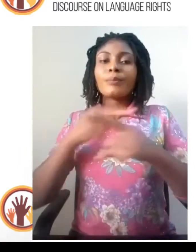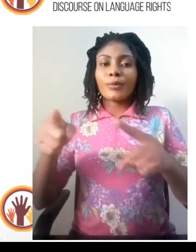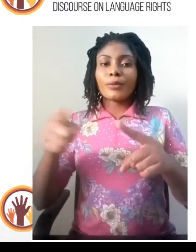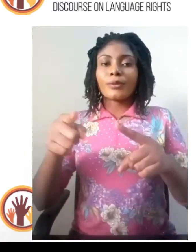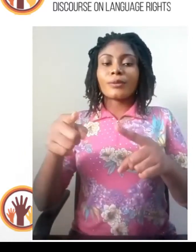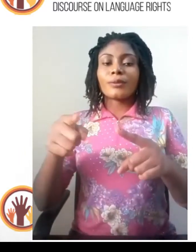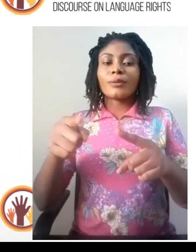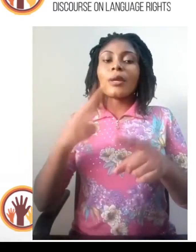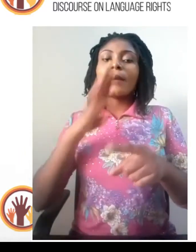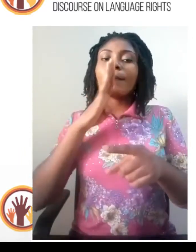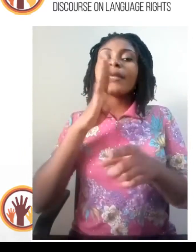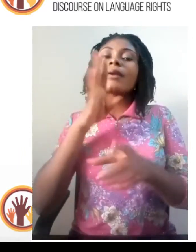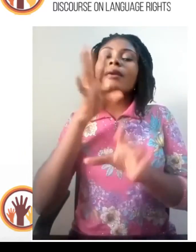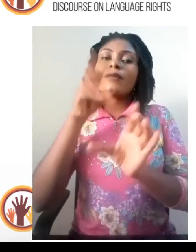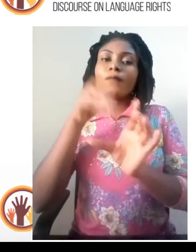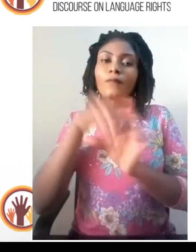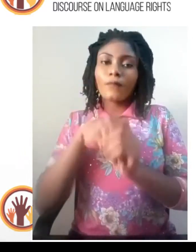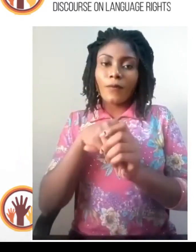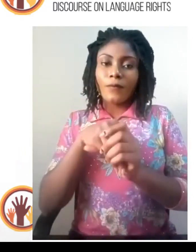rather be